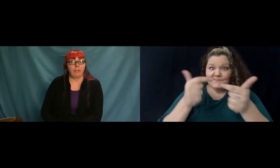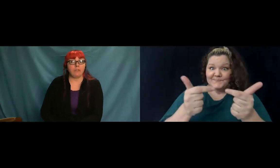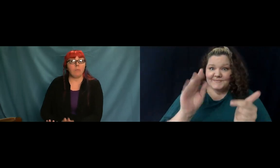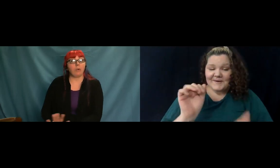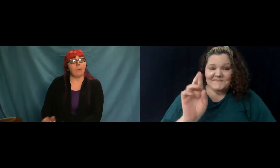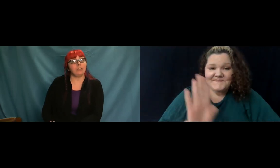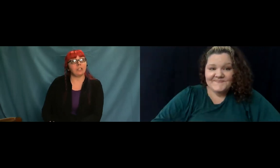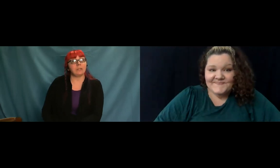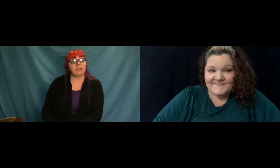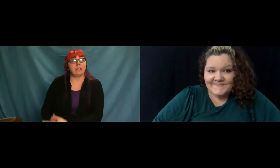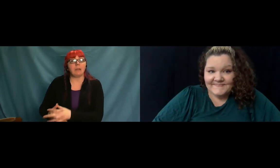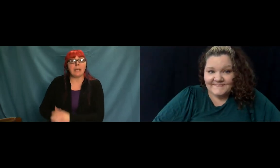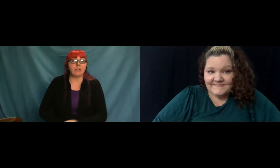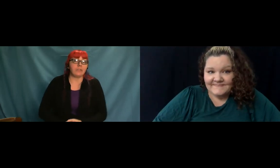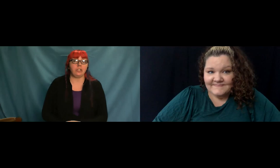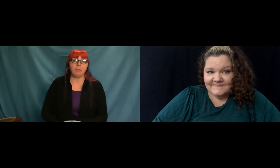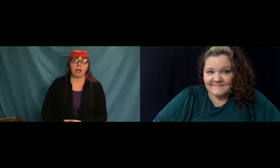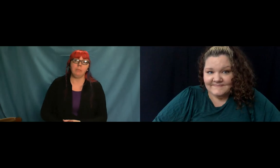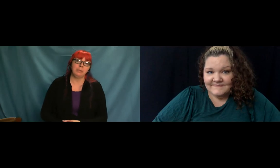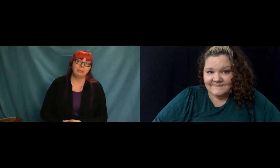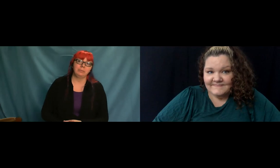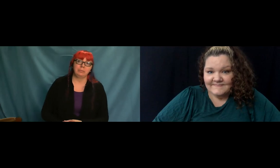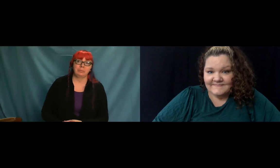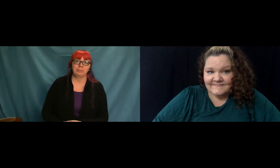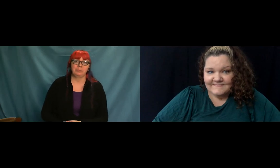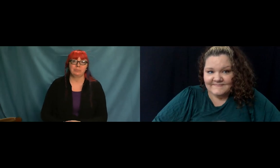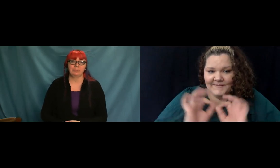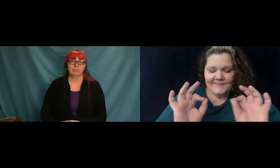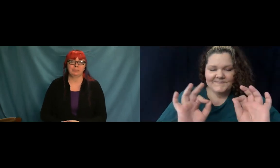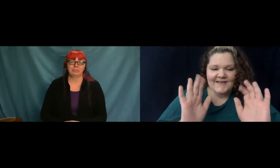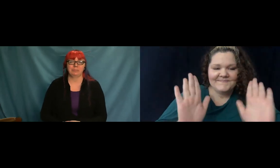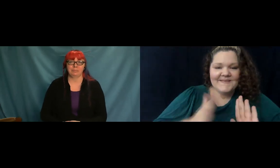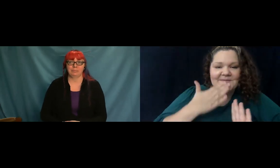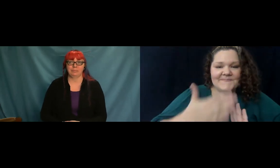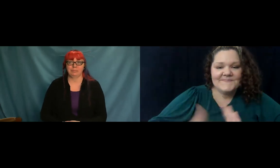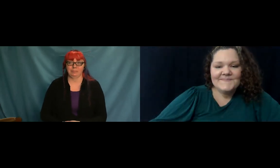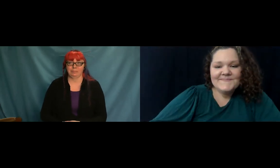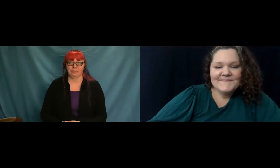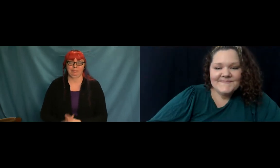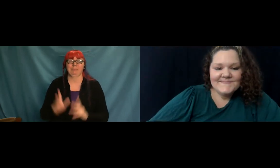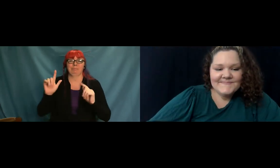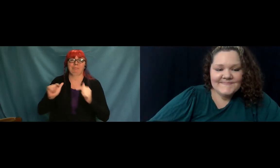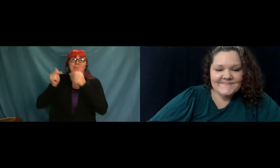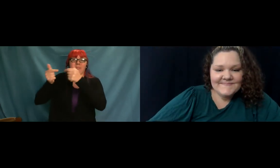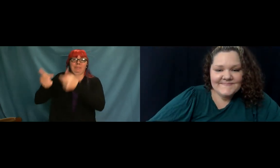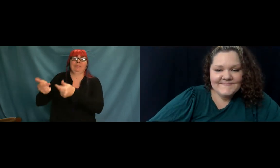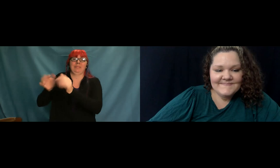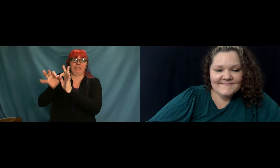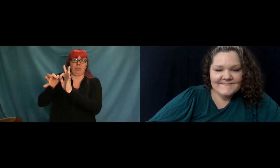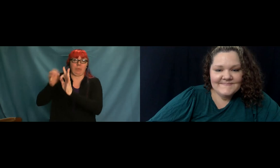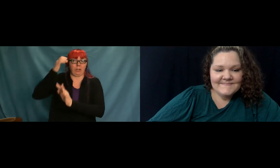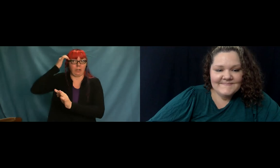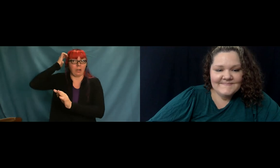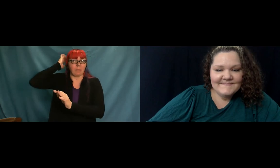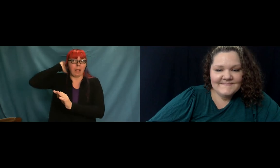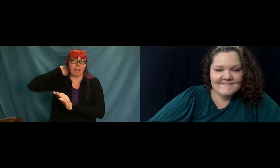If we have no more questions, I think I'm headed over to you, Barb. All right, thanks so much, Sage. There's also opportunity at the end